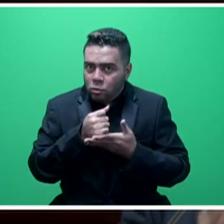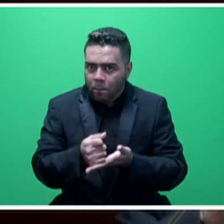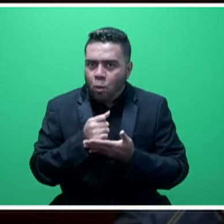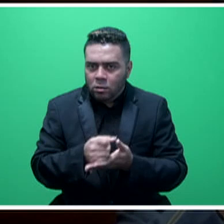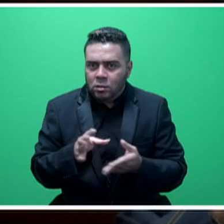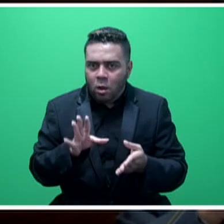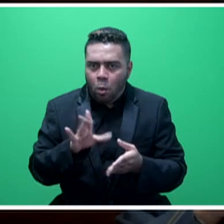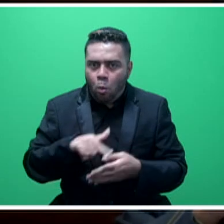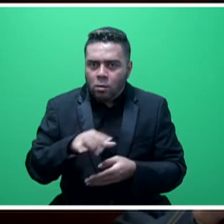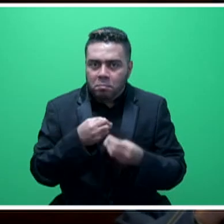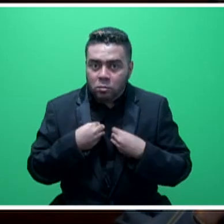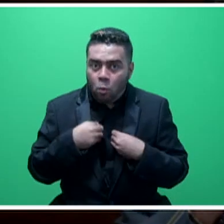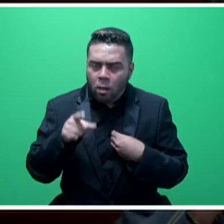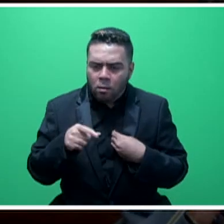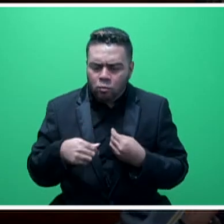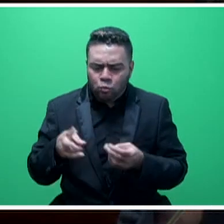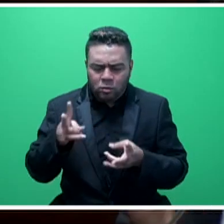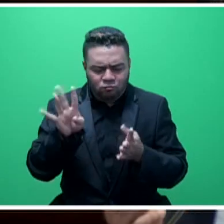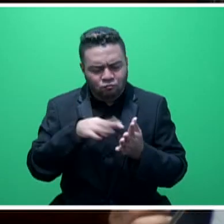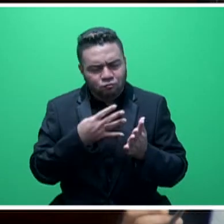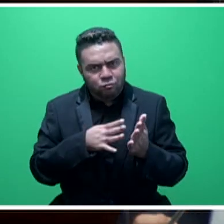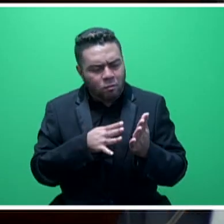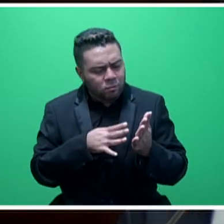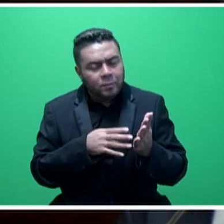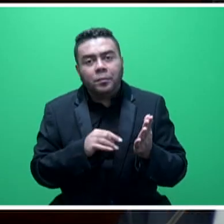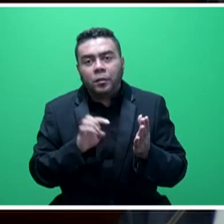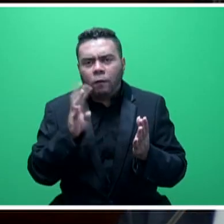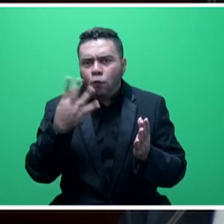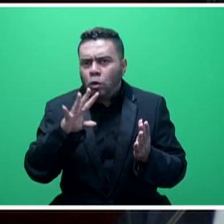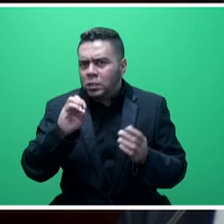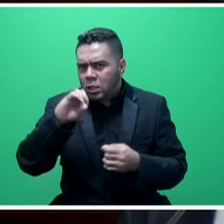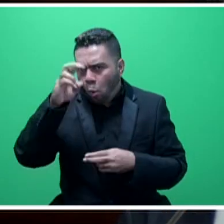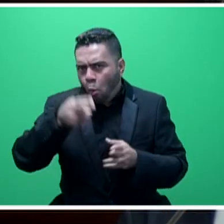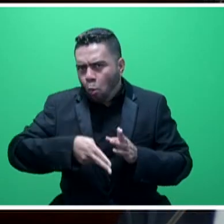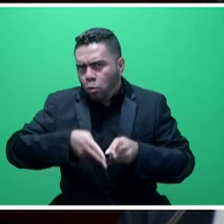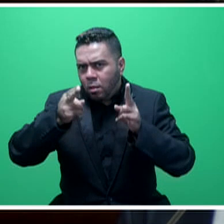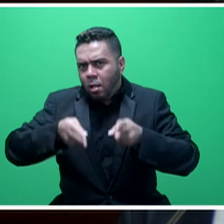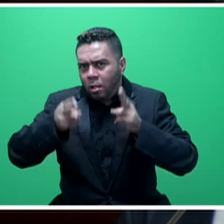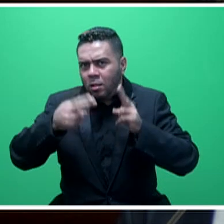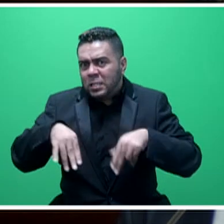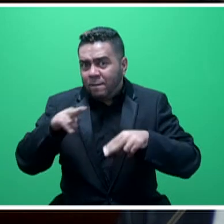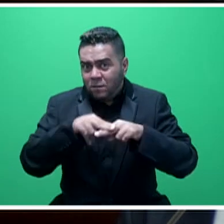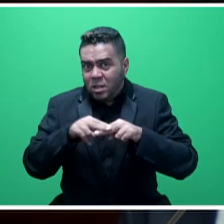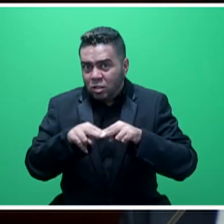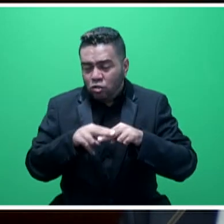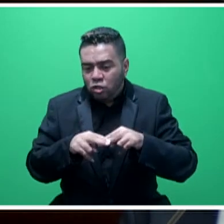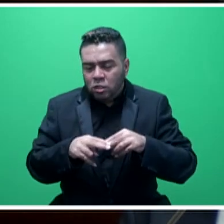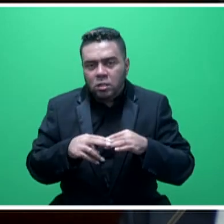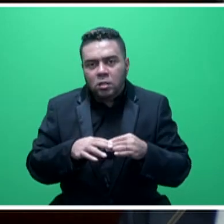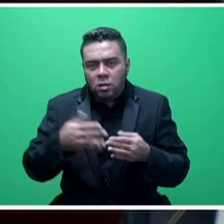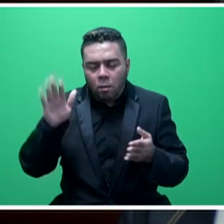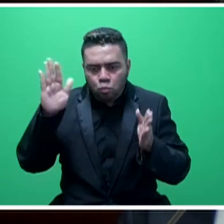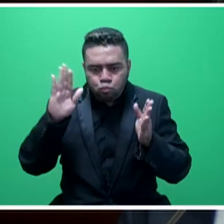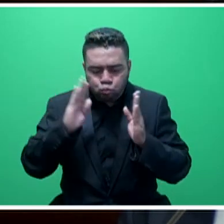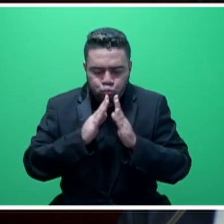point. And according to a recent survey of close to about 40 hotels around Fiji, the average hotel occupancy rate